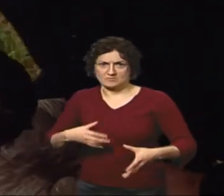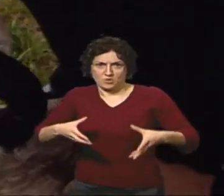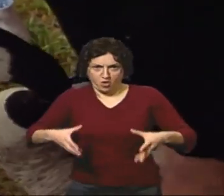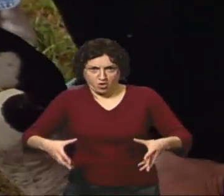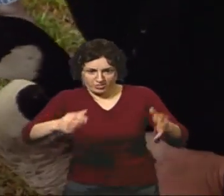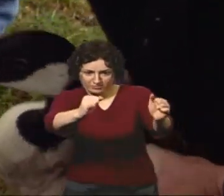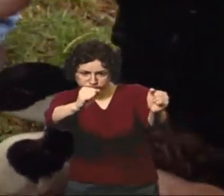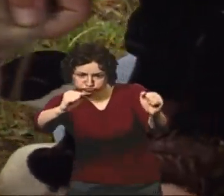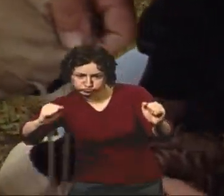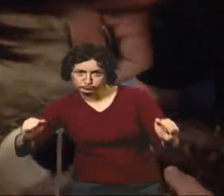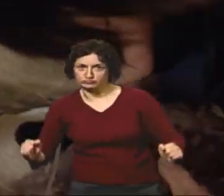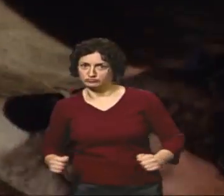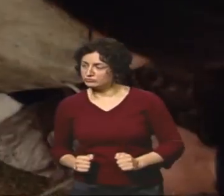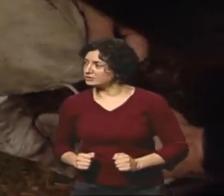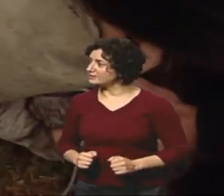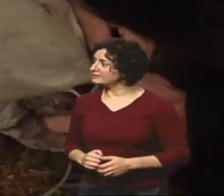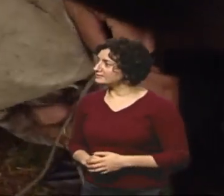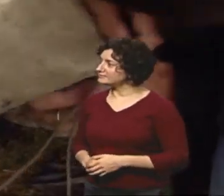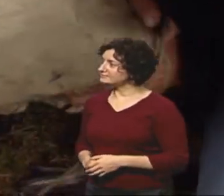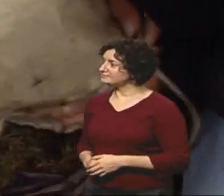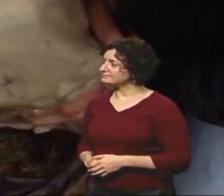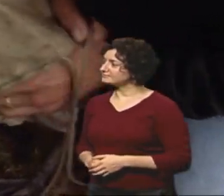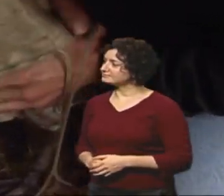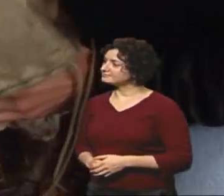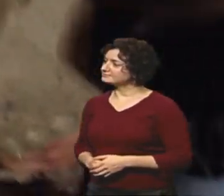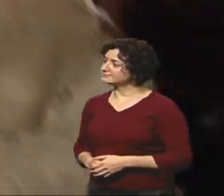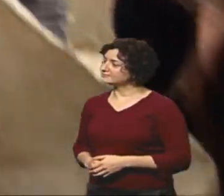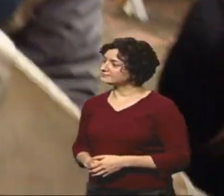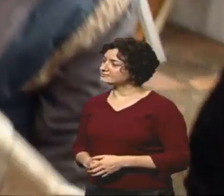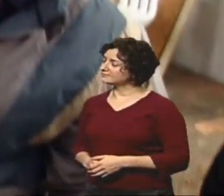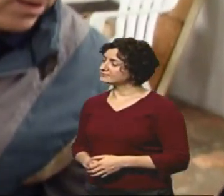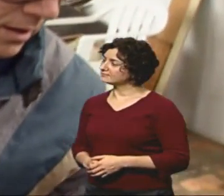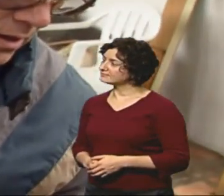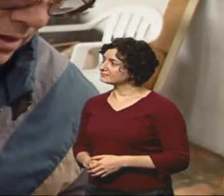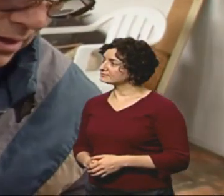him. Feed him I straight. don't want to be fed Go on, through, in you go. so- Good boy. Come on, fella.